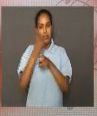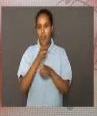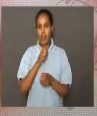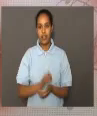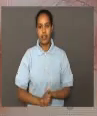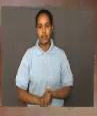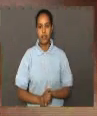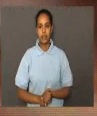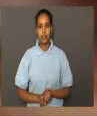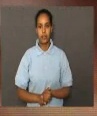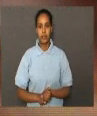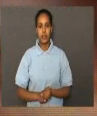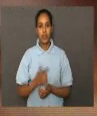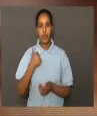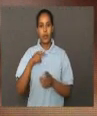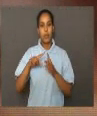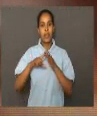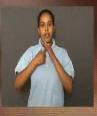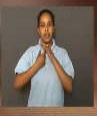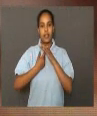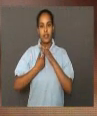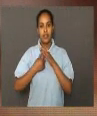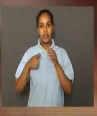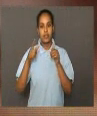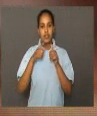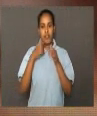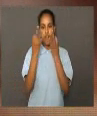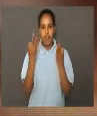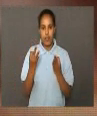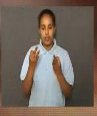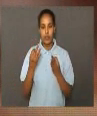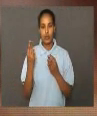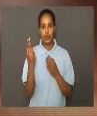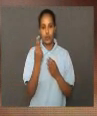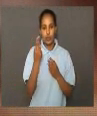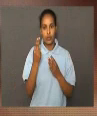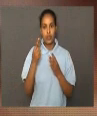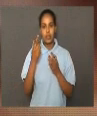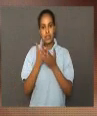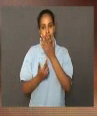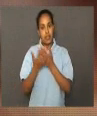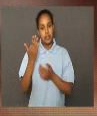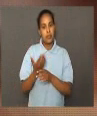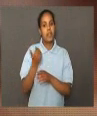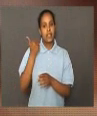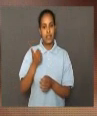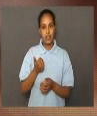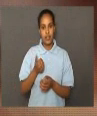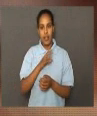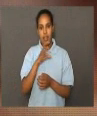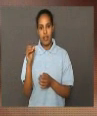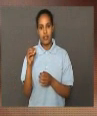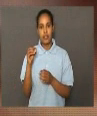difficult. We begin with the formula that we discussed previously, and